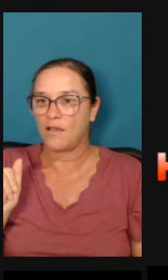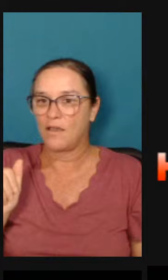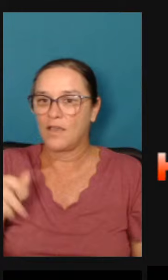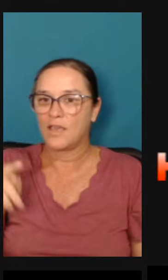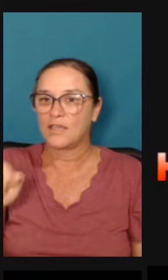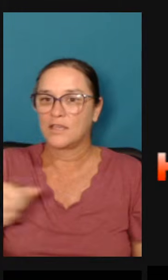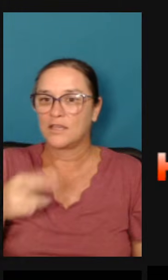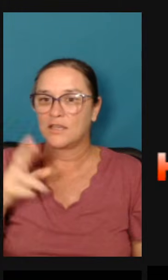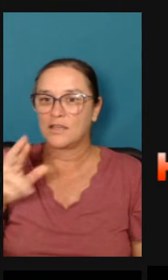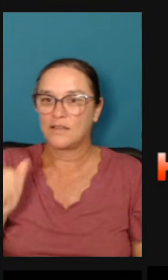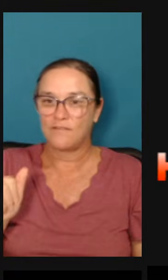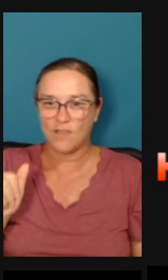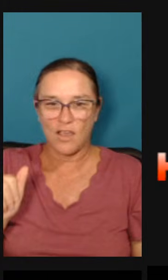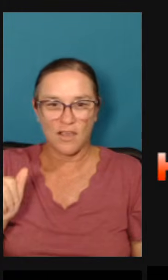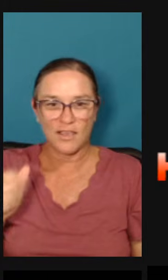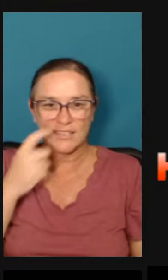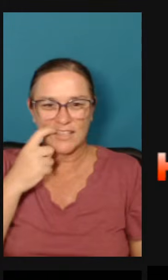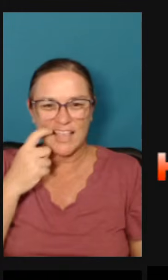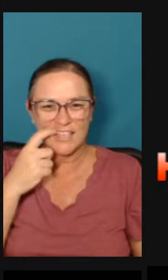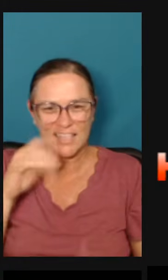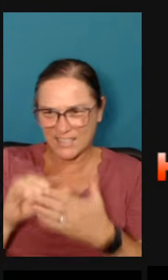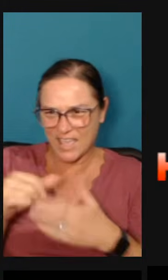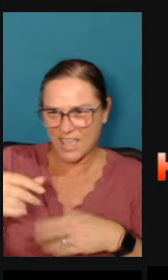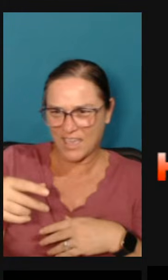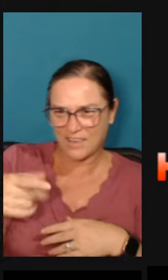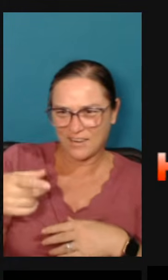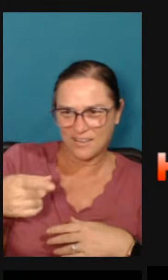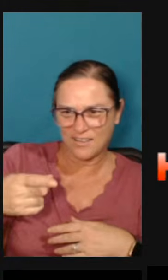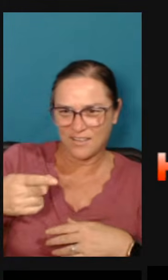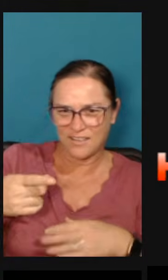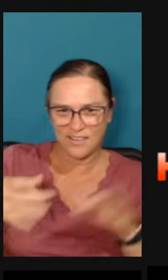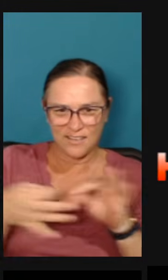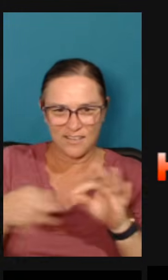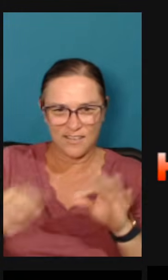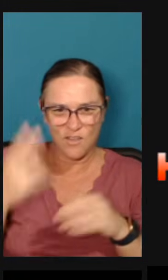Tephra in Hawaiian, is that what Bobby has there?